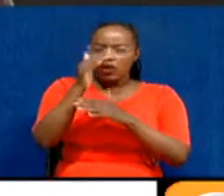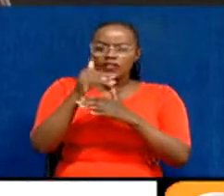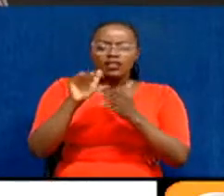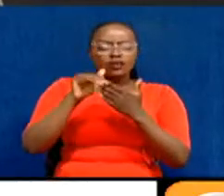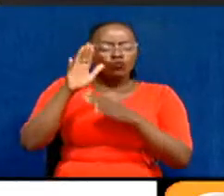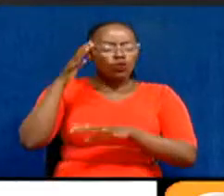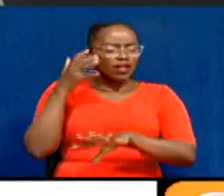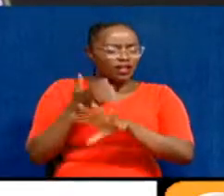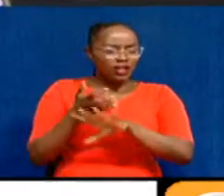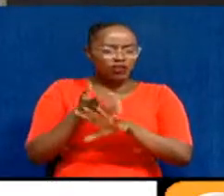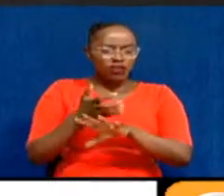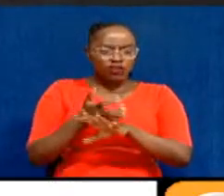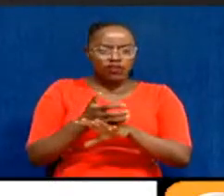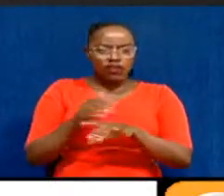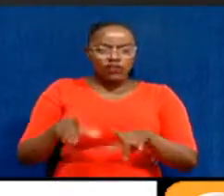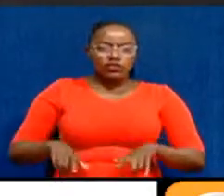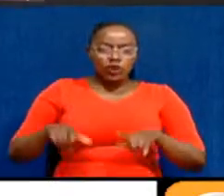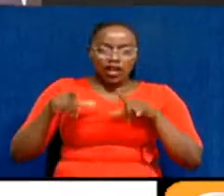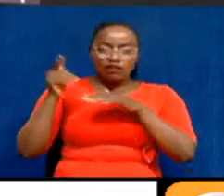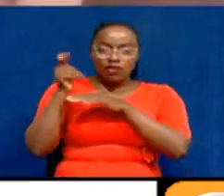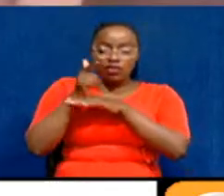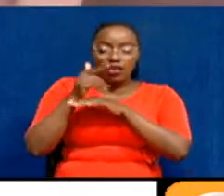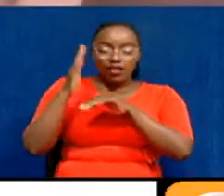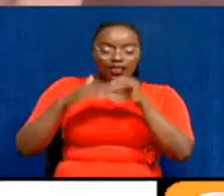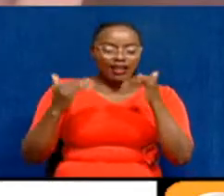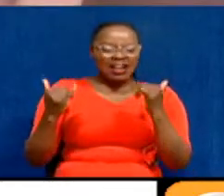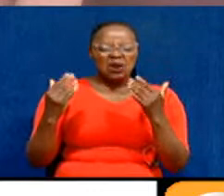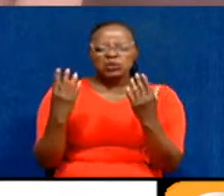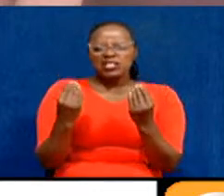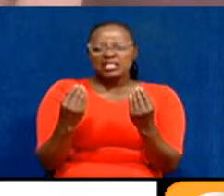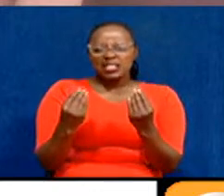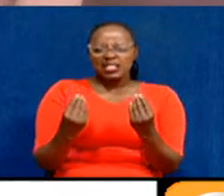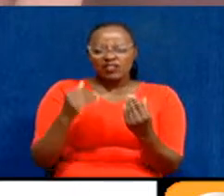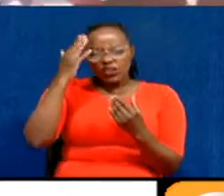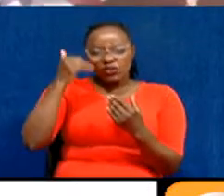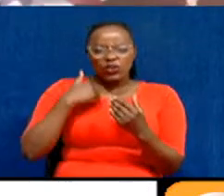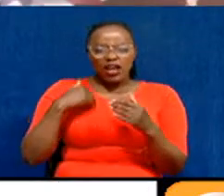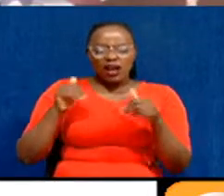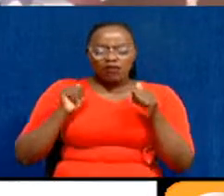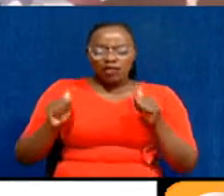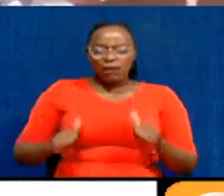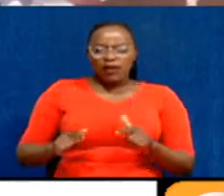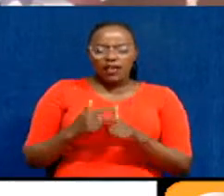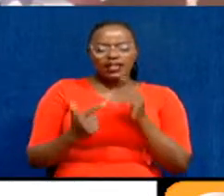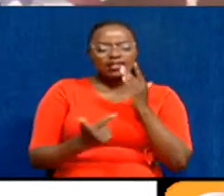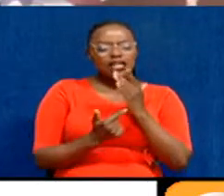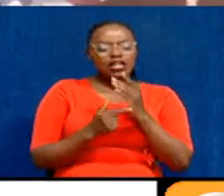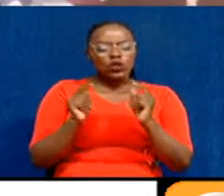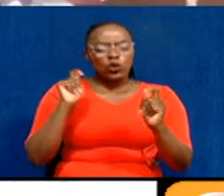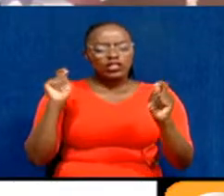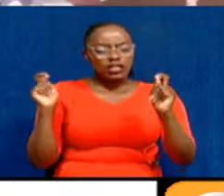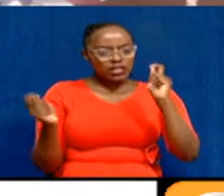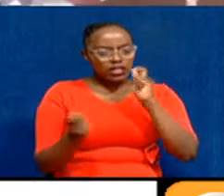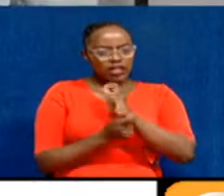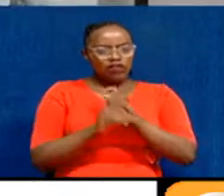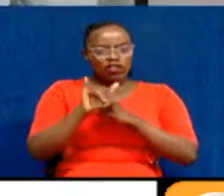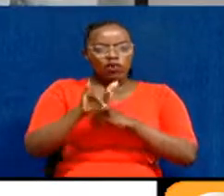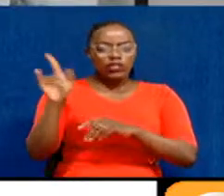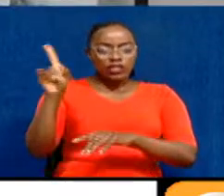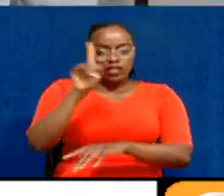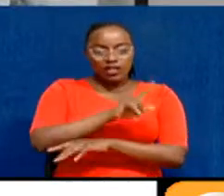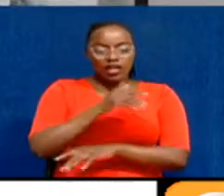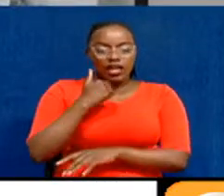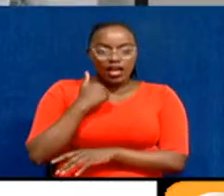more difficult to do live broadcasts back then than it is now. Yeah. These days, you know, you just have the backpack. Technology has evolved. Those days, even